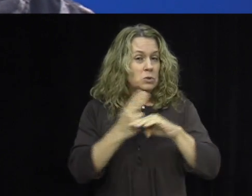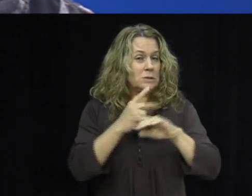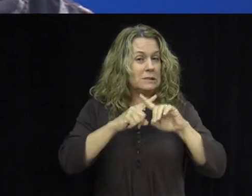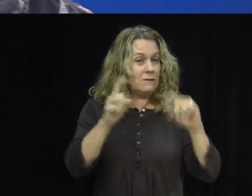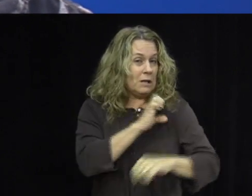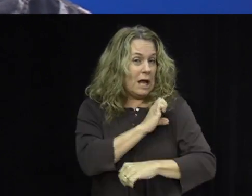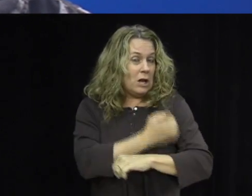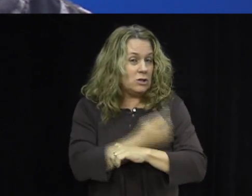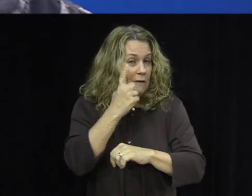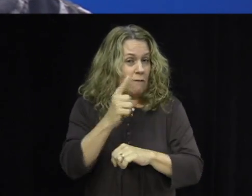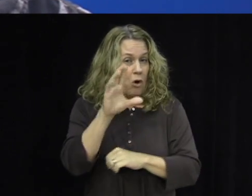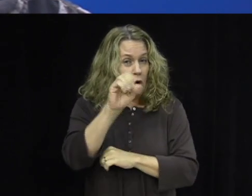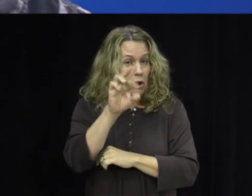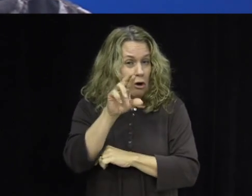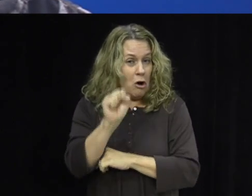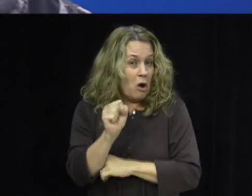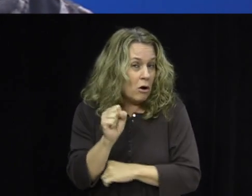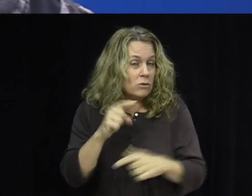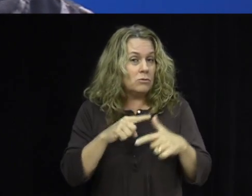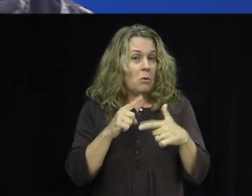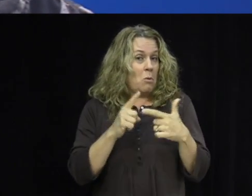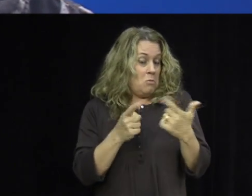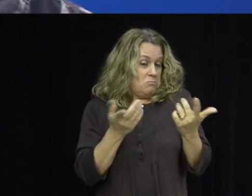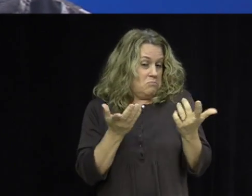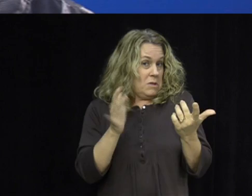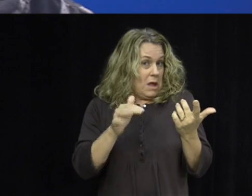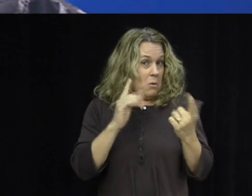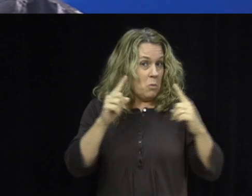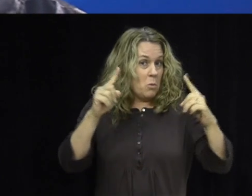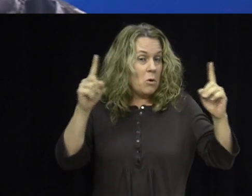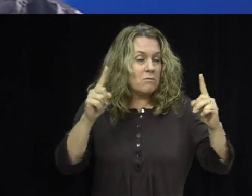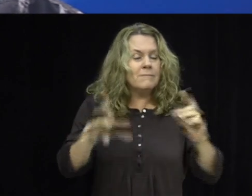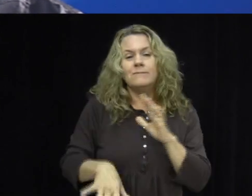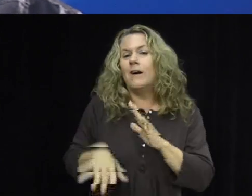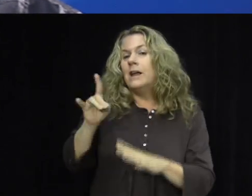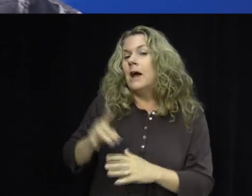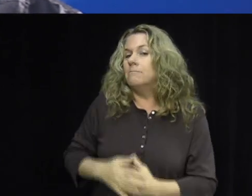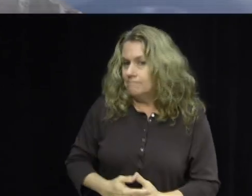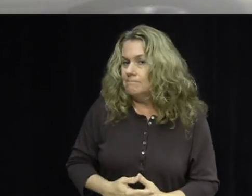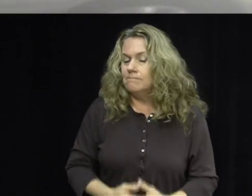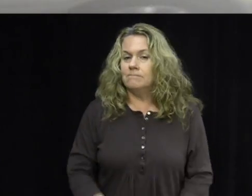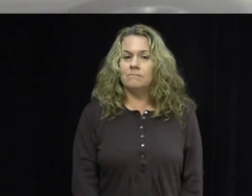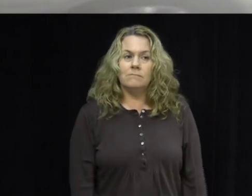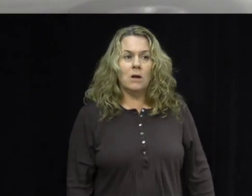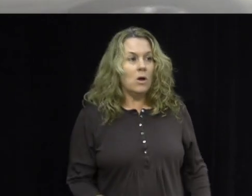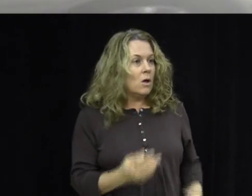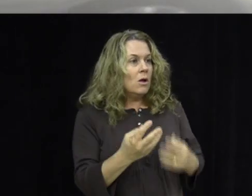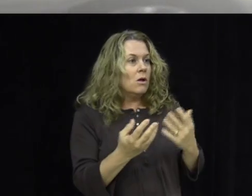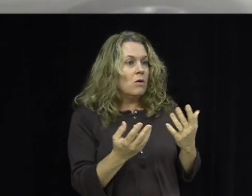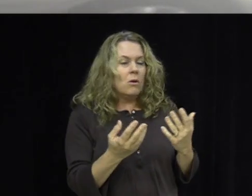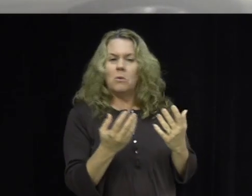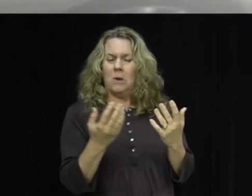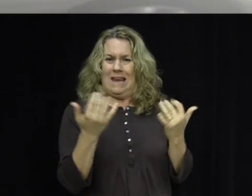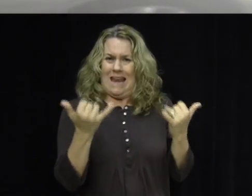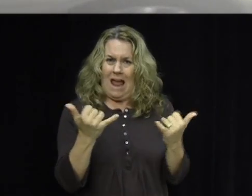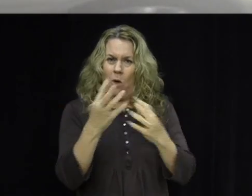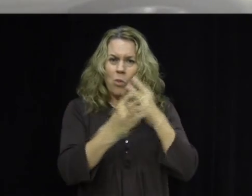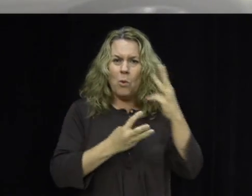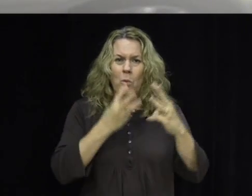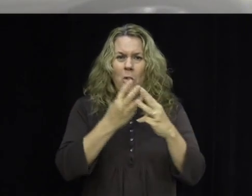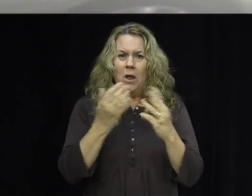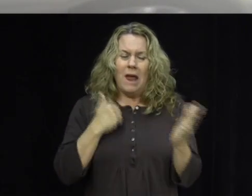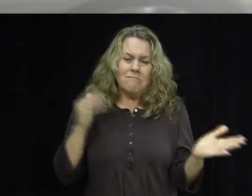energy to power cars? And more importantly, is it efficient? Well, let's find out. With the world's dwindling oil